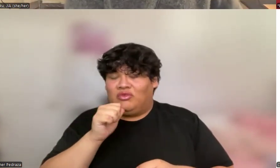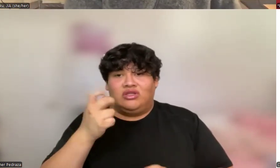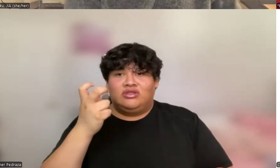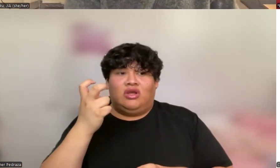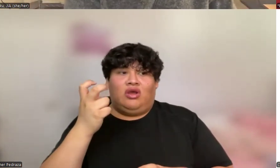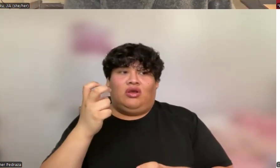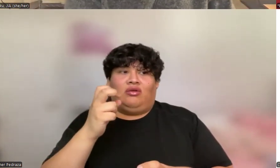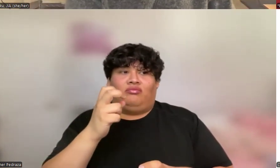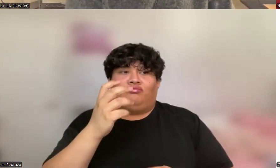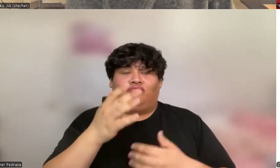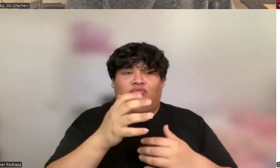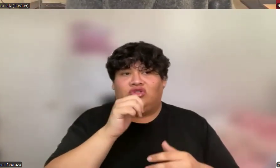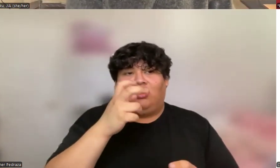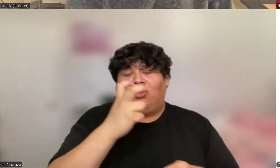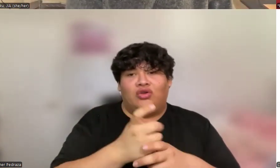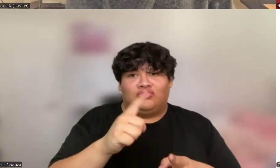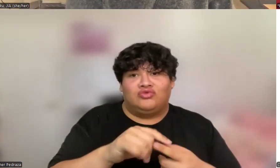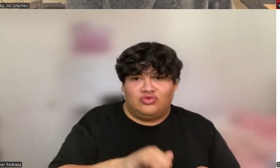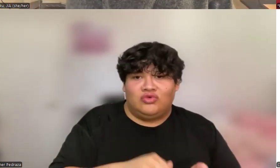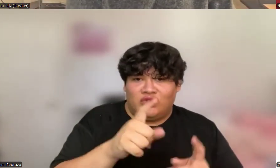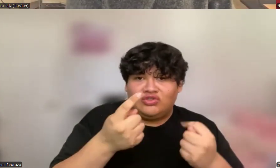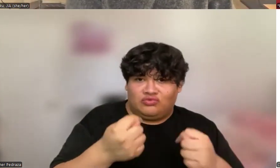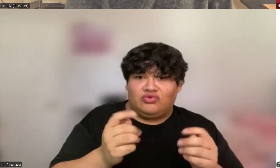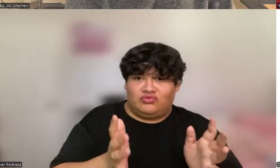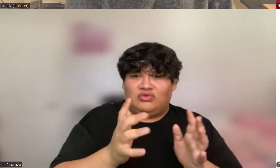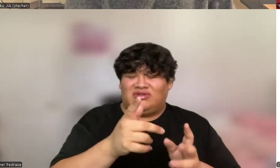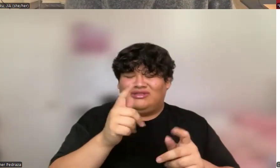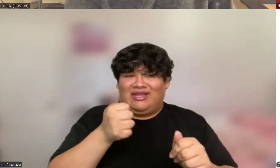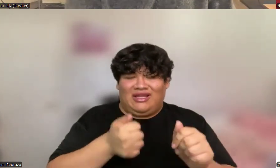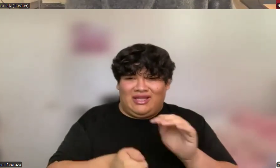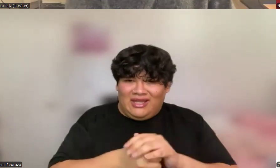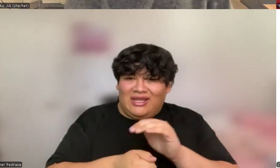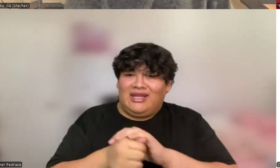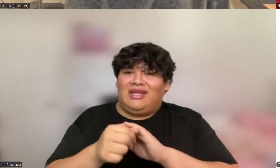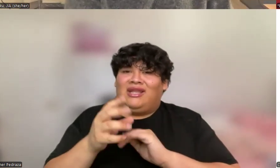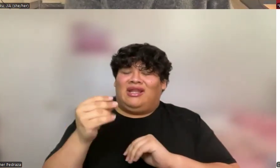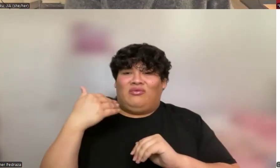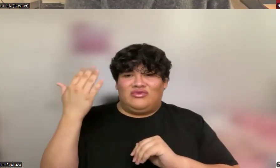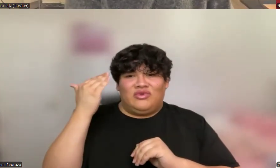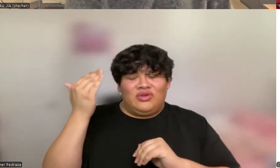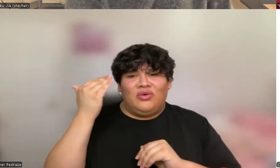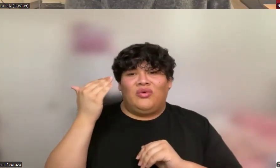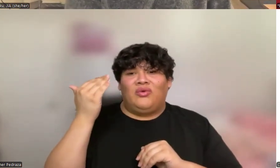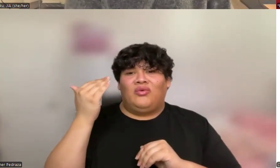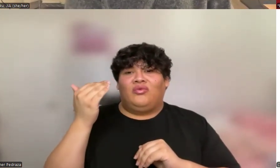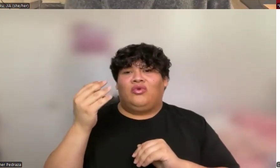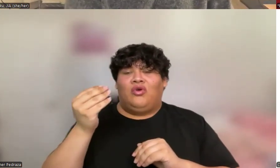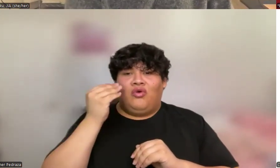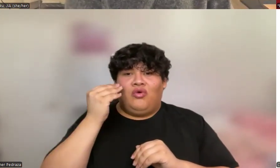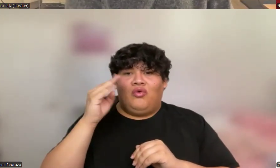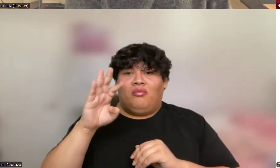It's opening the right doors, so it's identifying people who are hidden. And as we know, the number of homebound adults